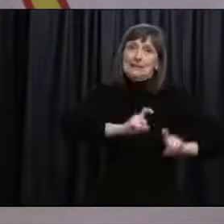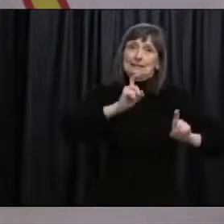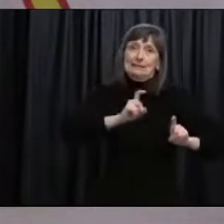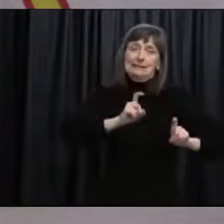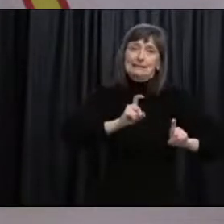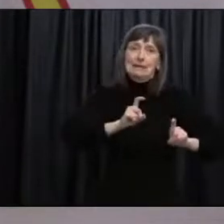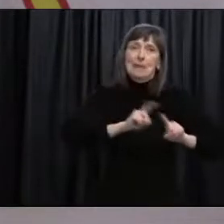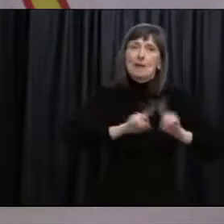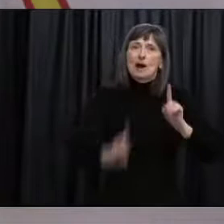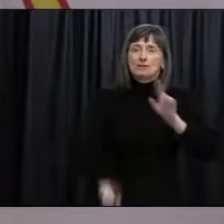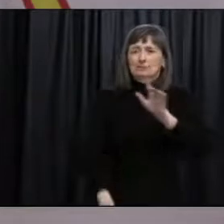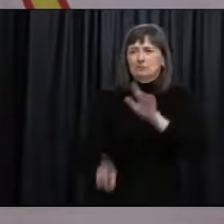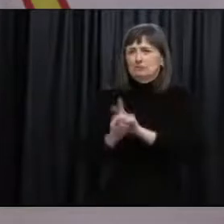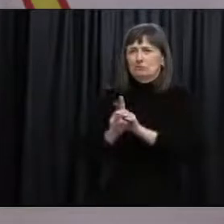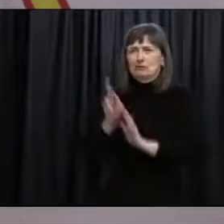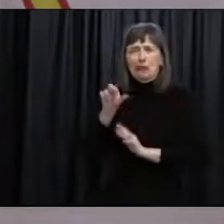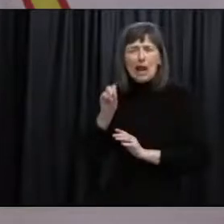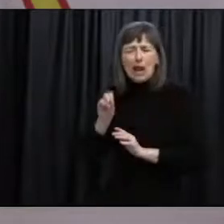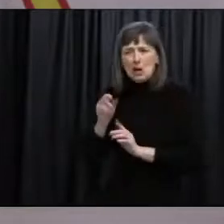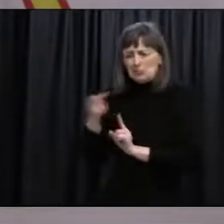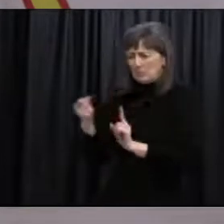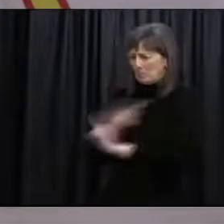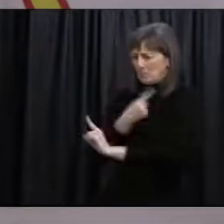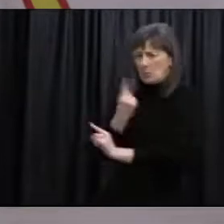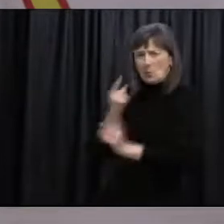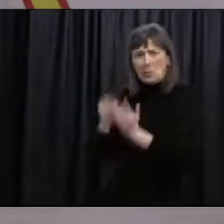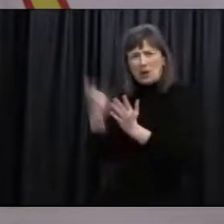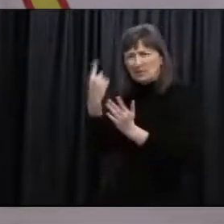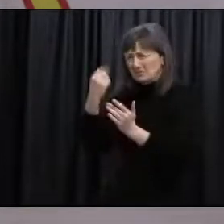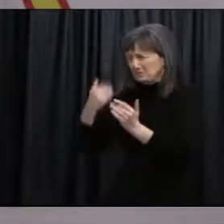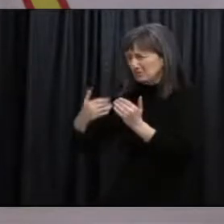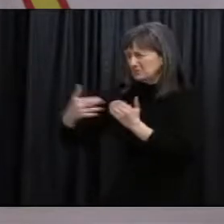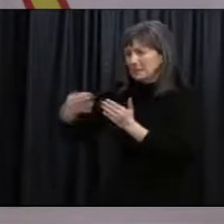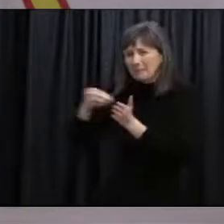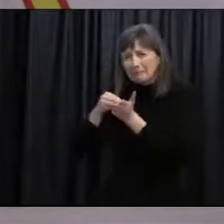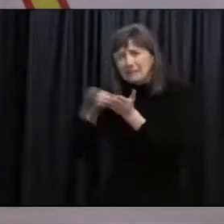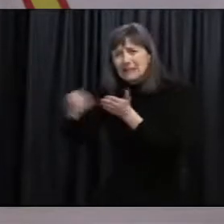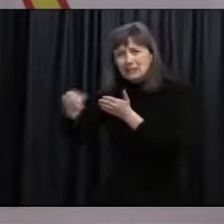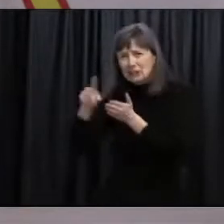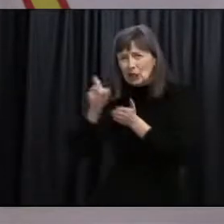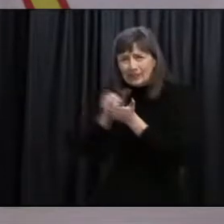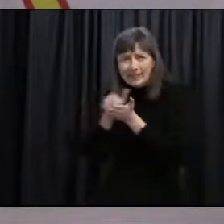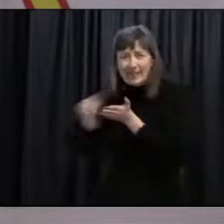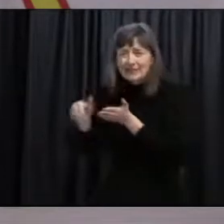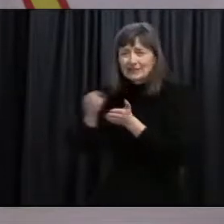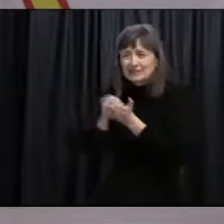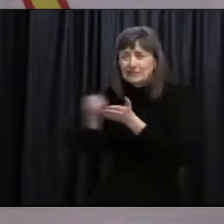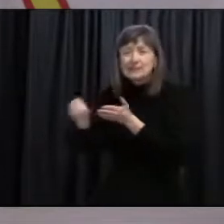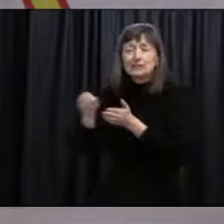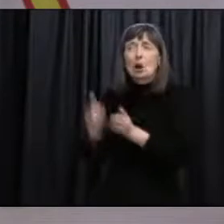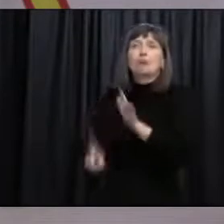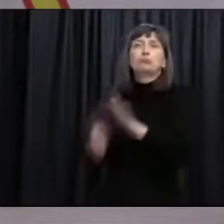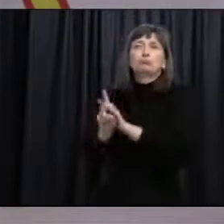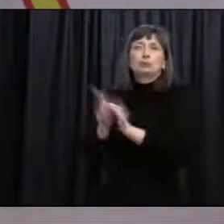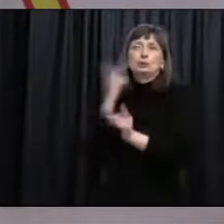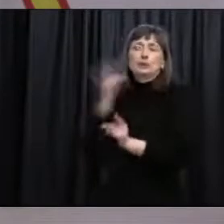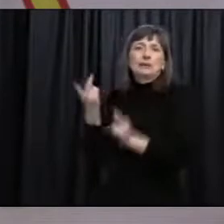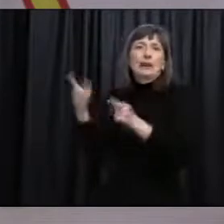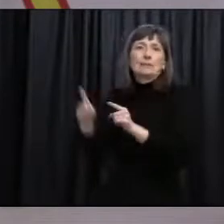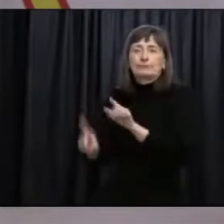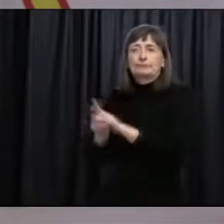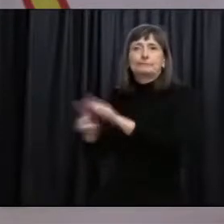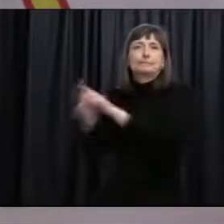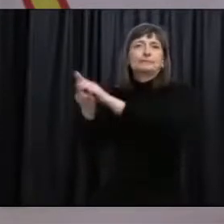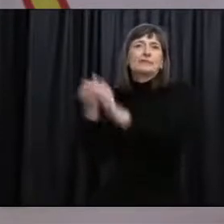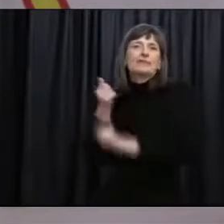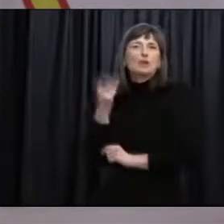these very rare events when you're giving the vaccines to hundreds of thousands or millions of people, and that's what we're seeing here. So